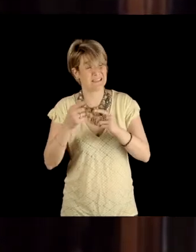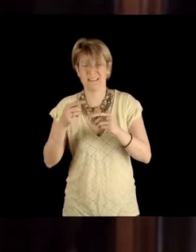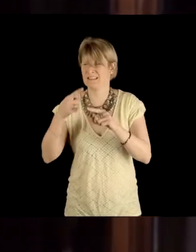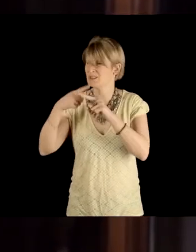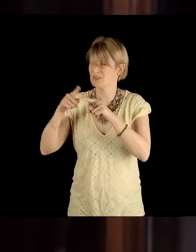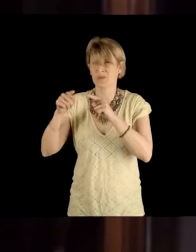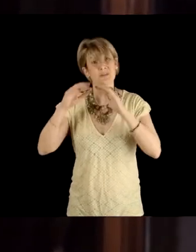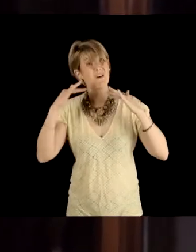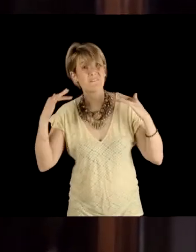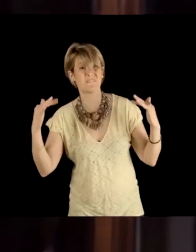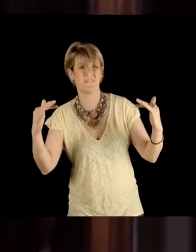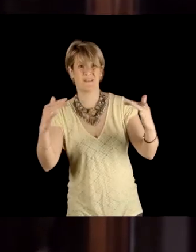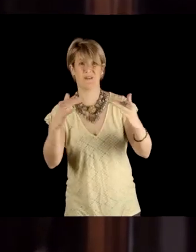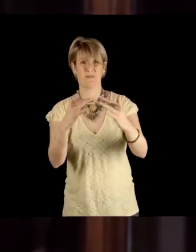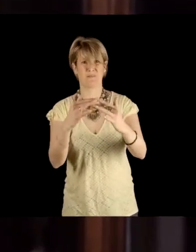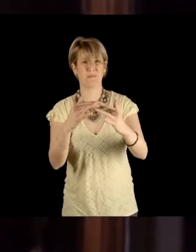tailbone,